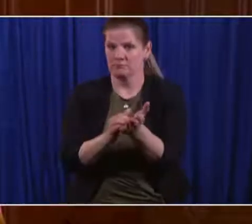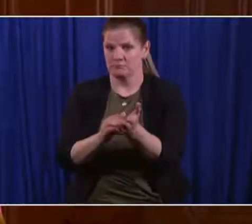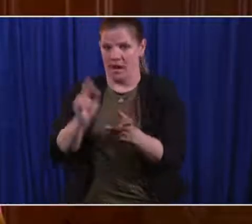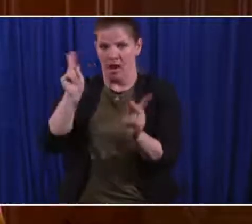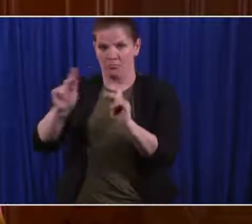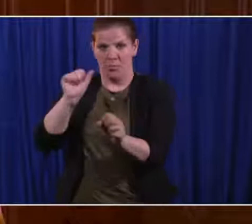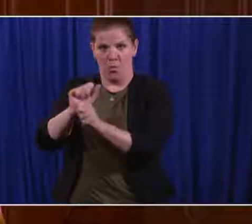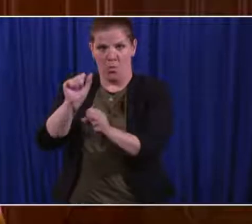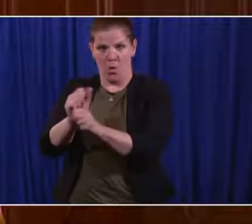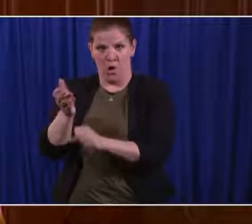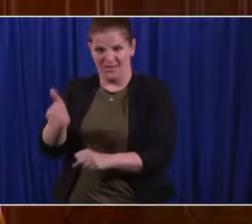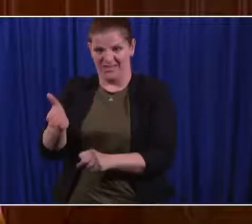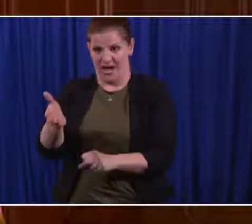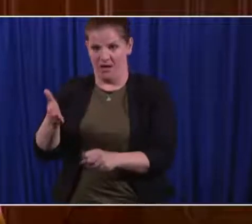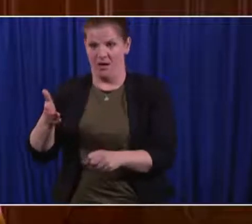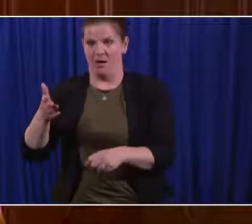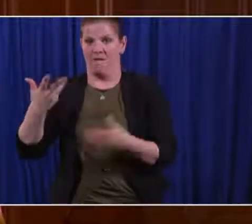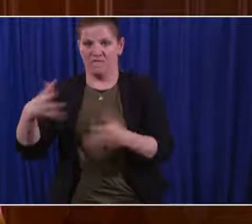week.